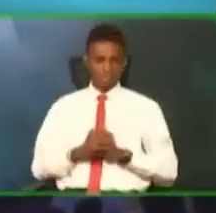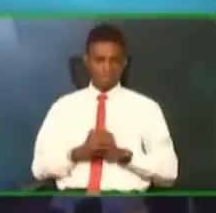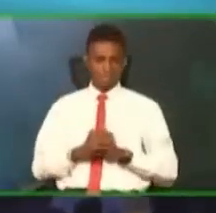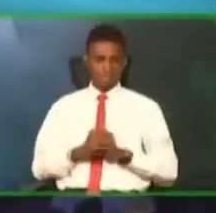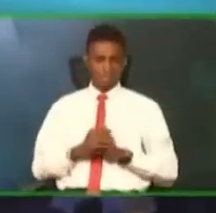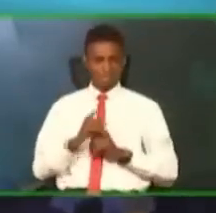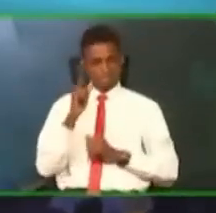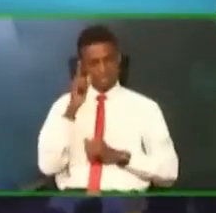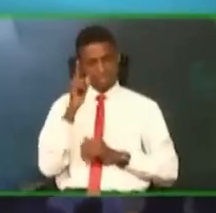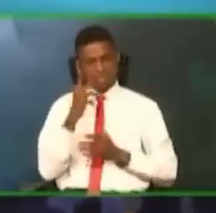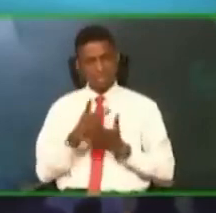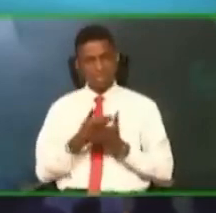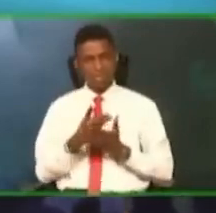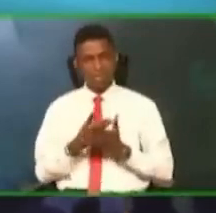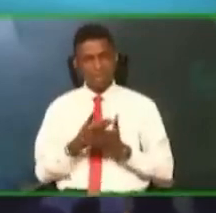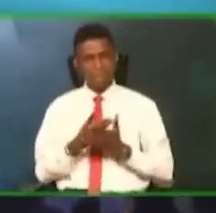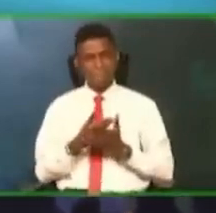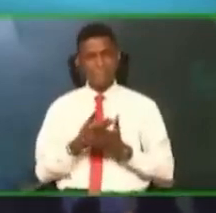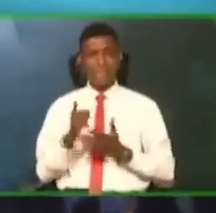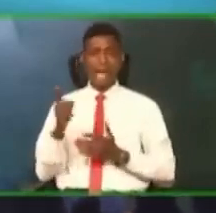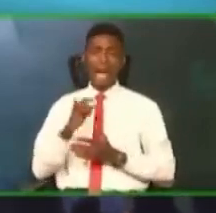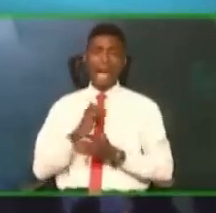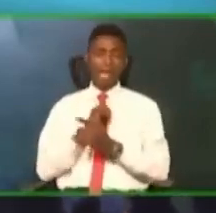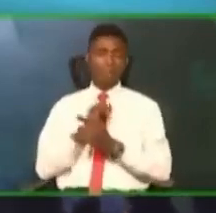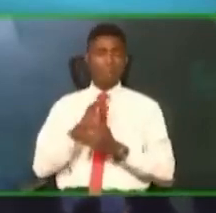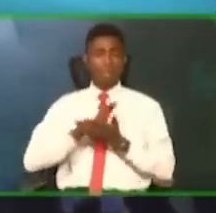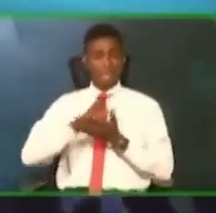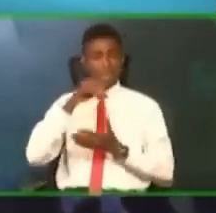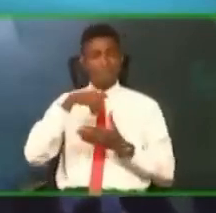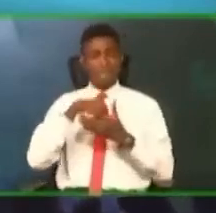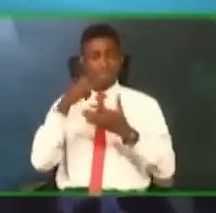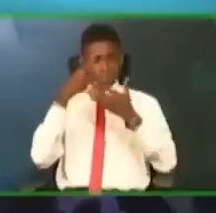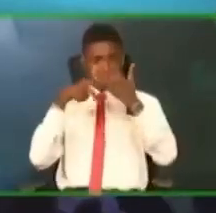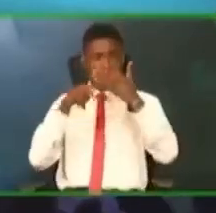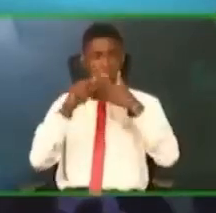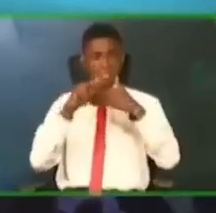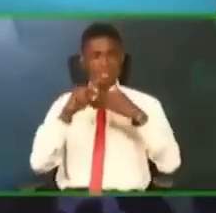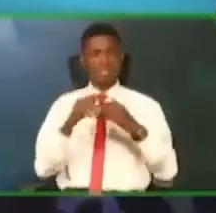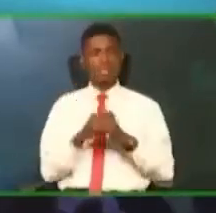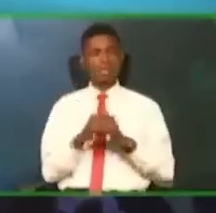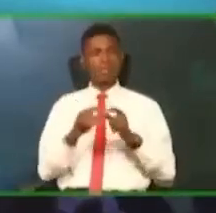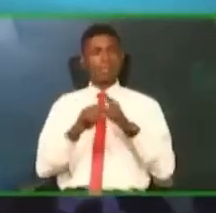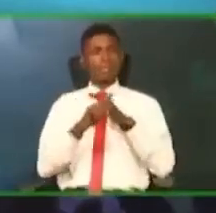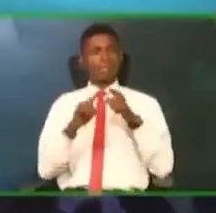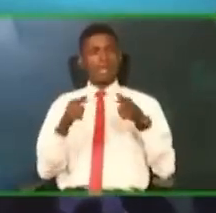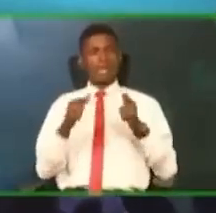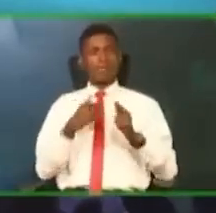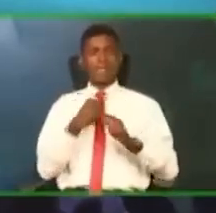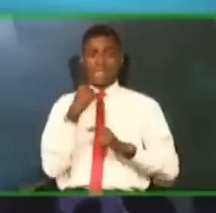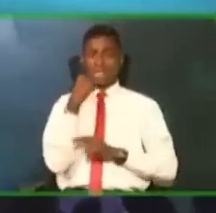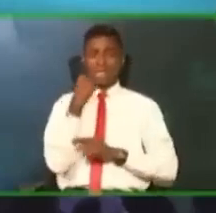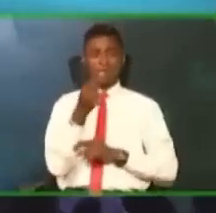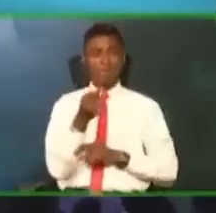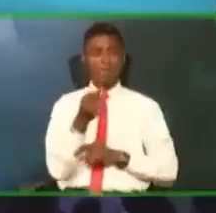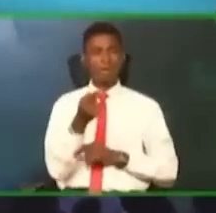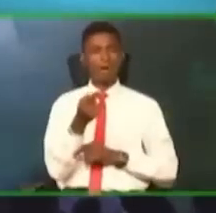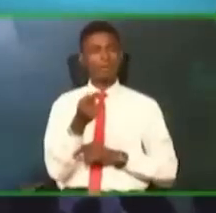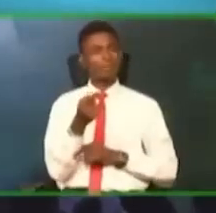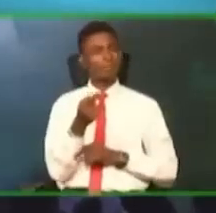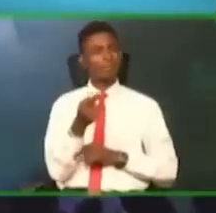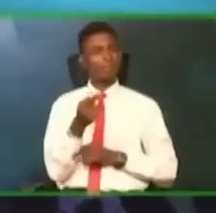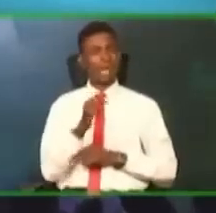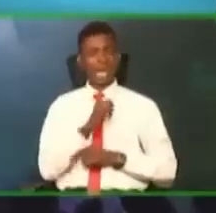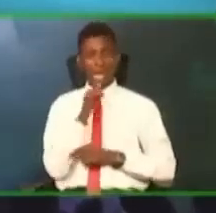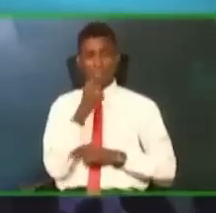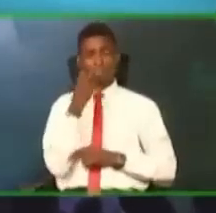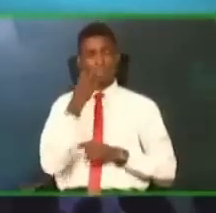Listen carefully. I believe in the prophetic, but let me tell you, our generation, and I'm speaking prophetically to the body